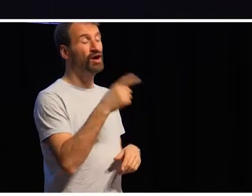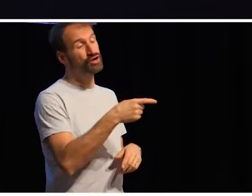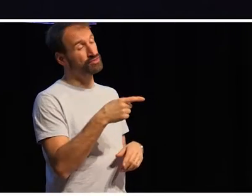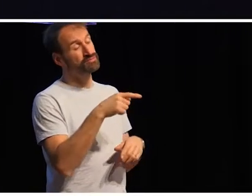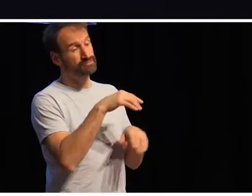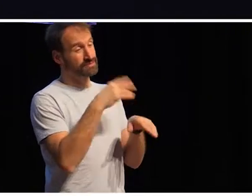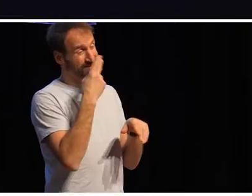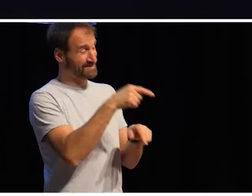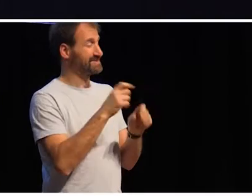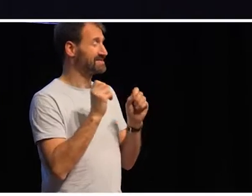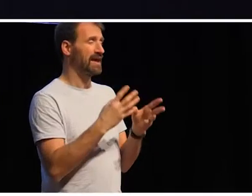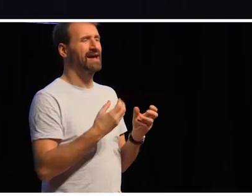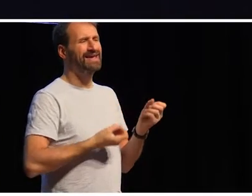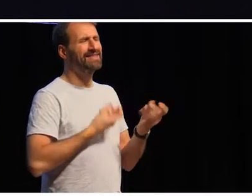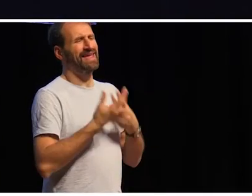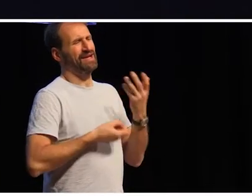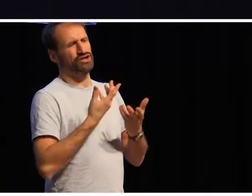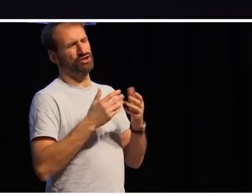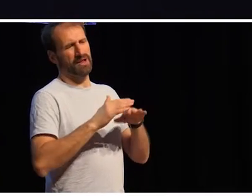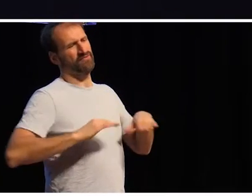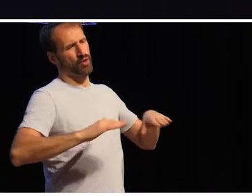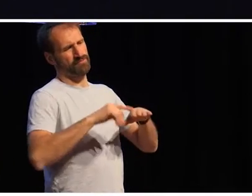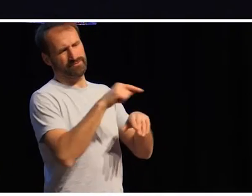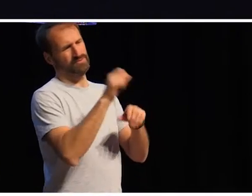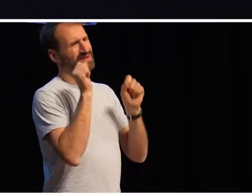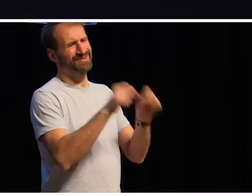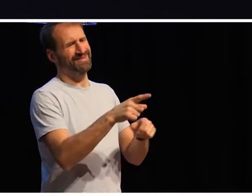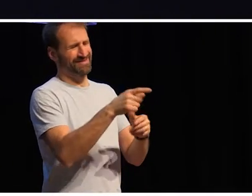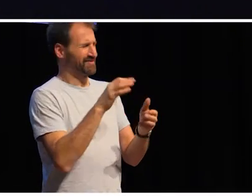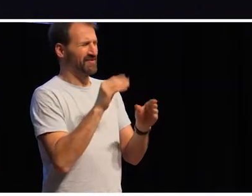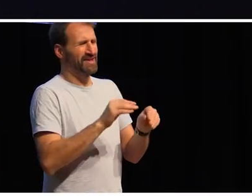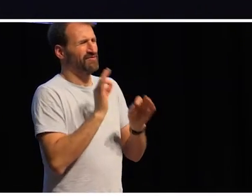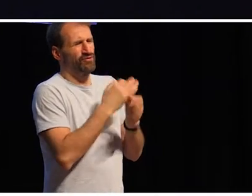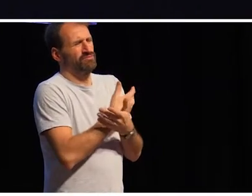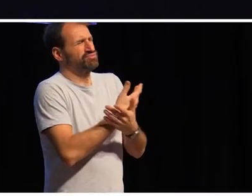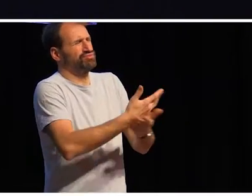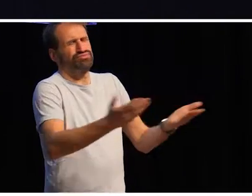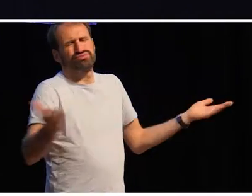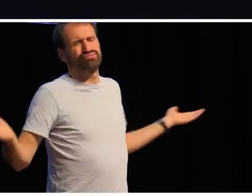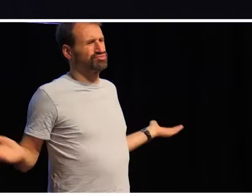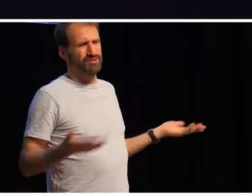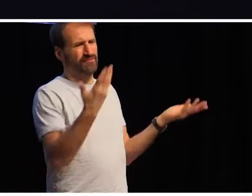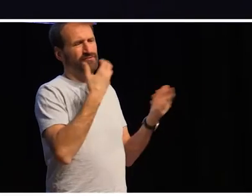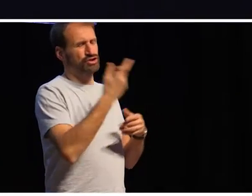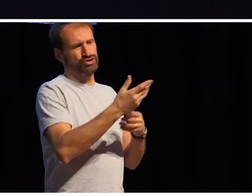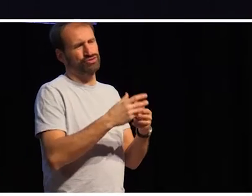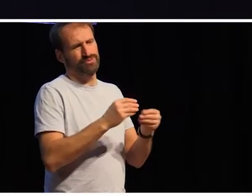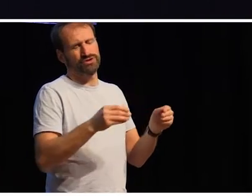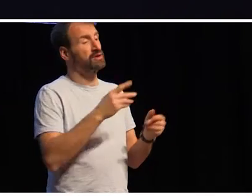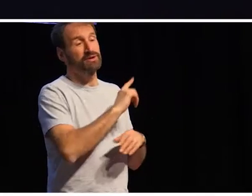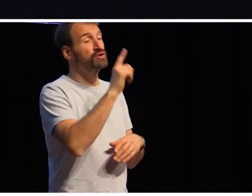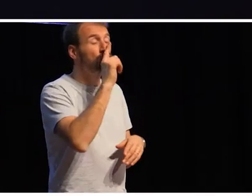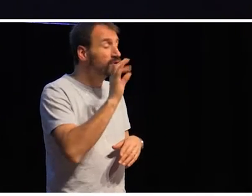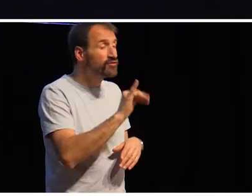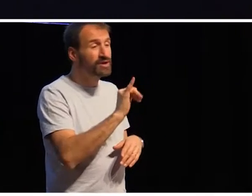generic application platform. You can use it to build all kinds of applications, not just Internet of Things, not just for devices. The